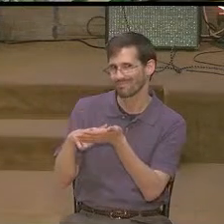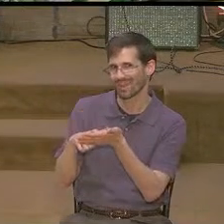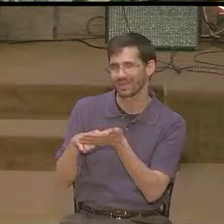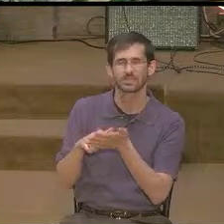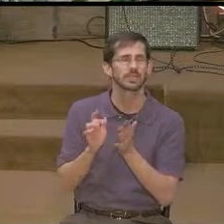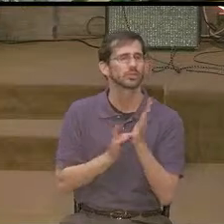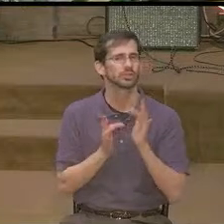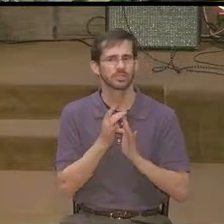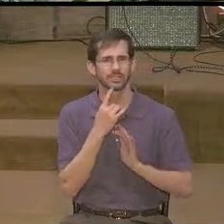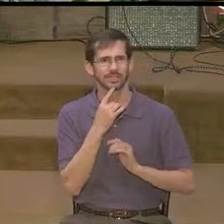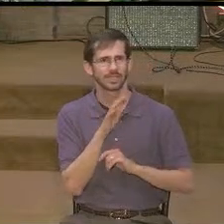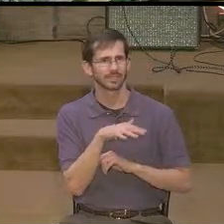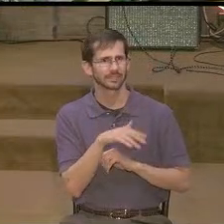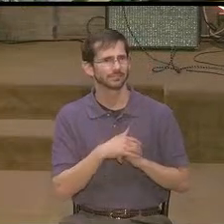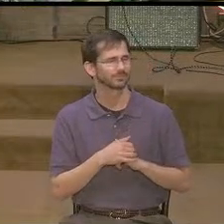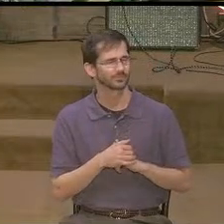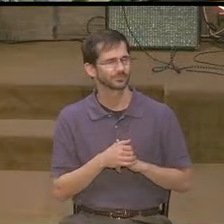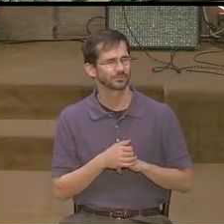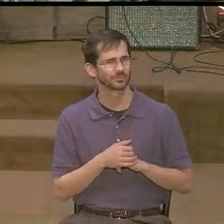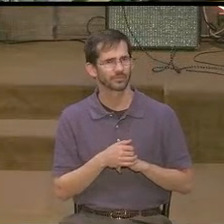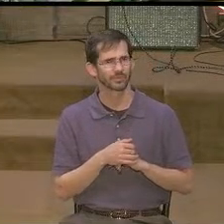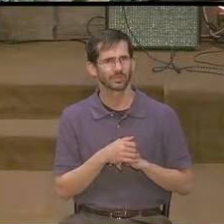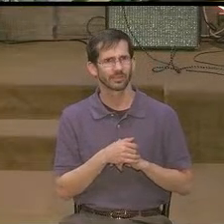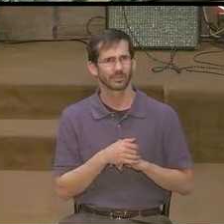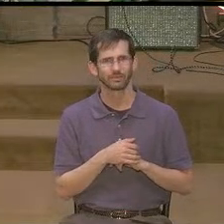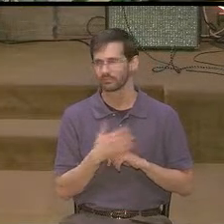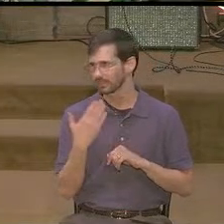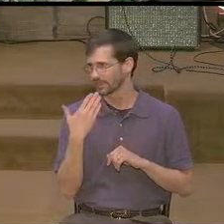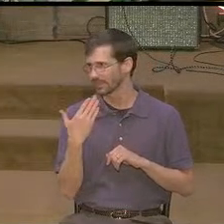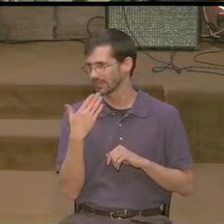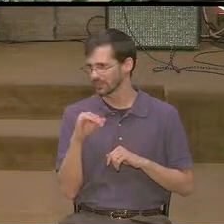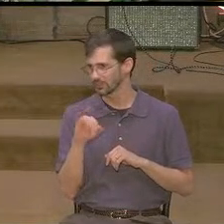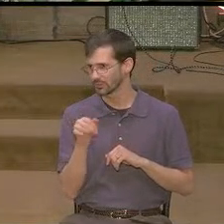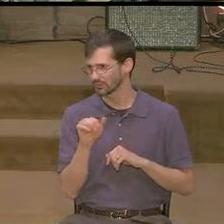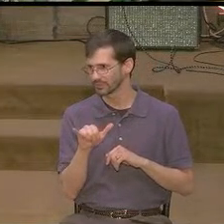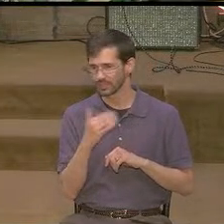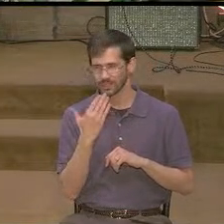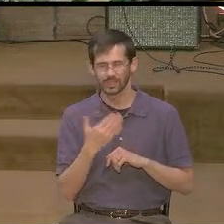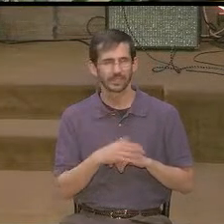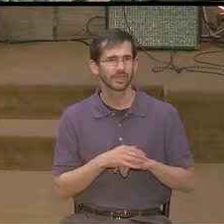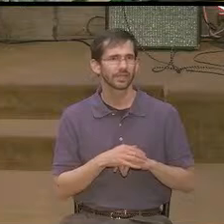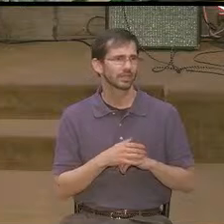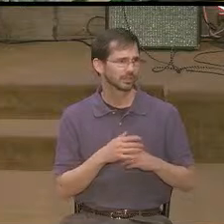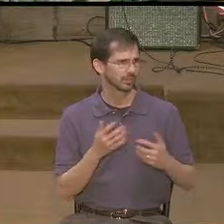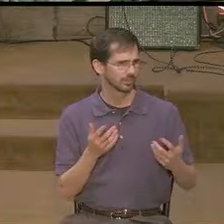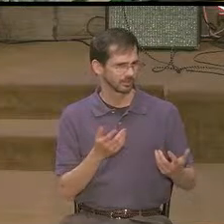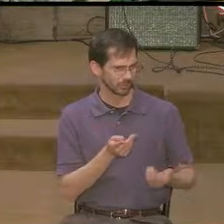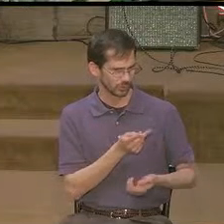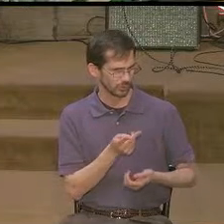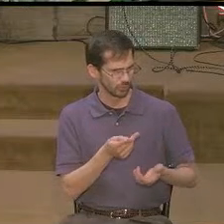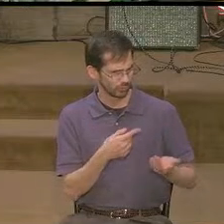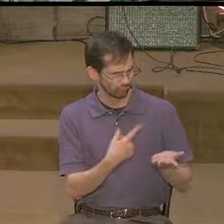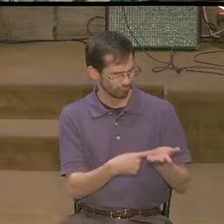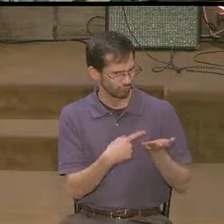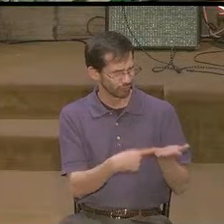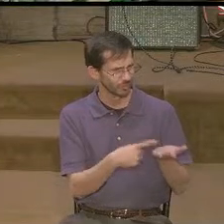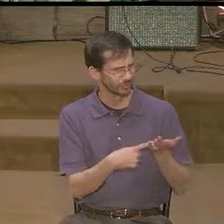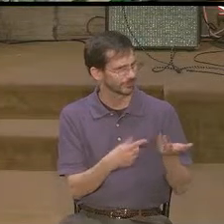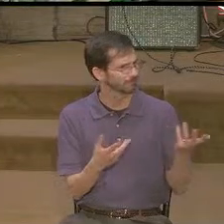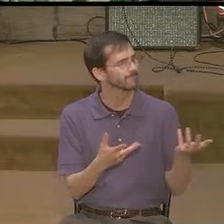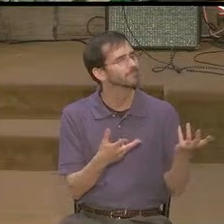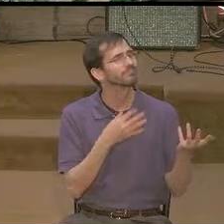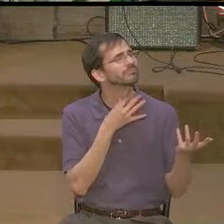what kind of conversation, thank you, is this that you have with one another as you